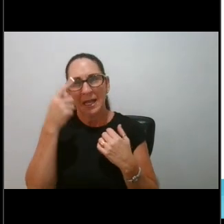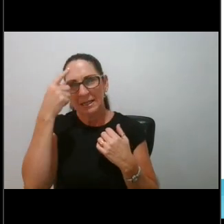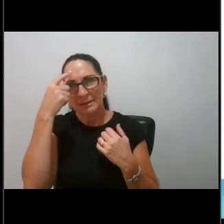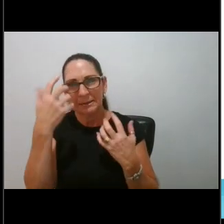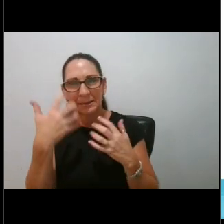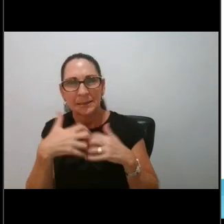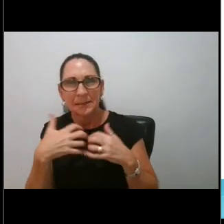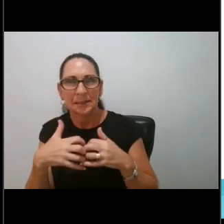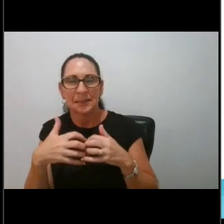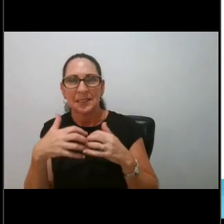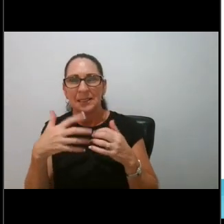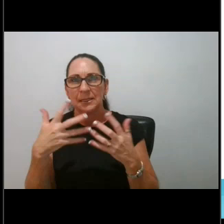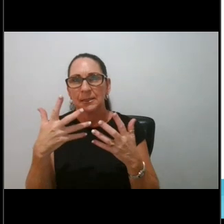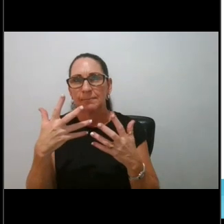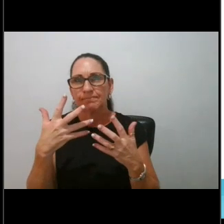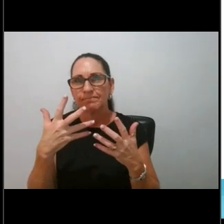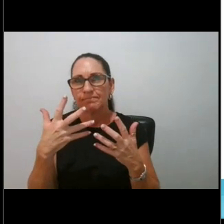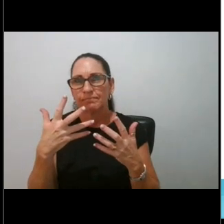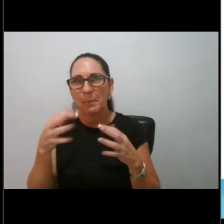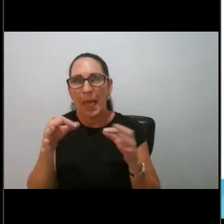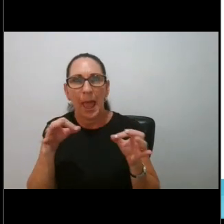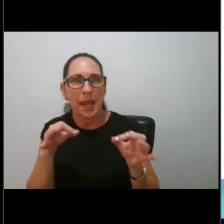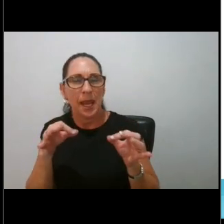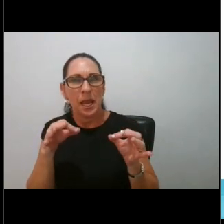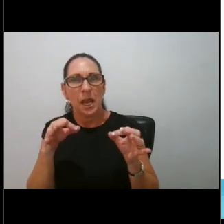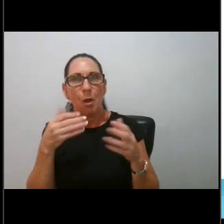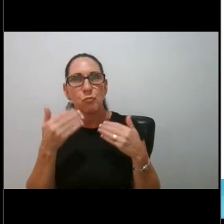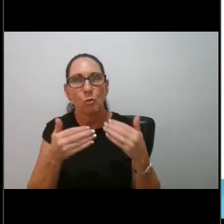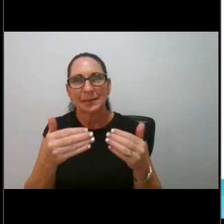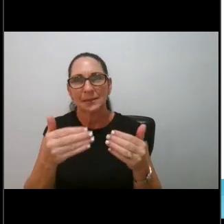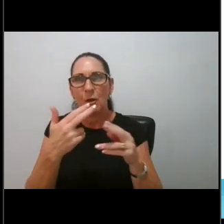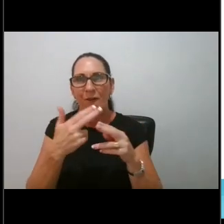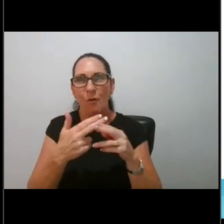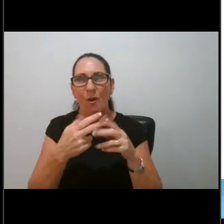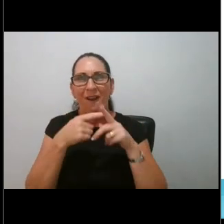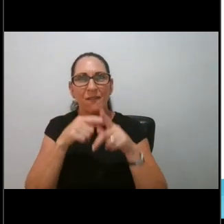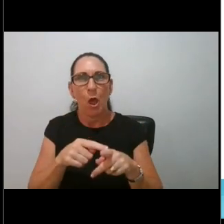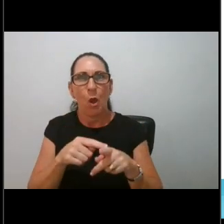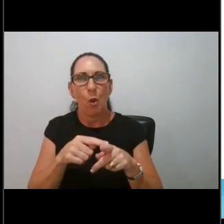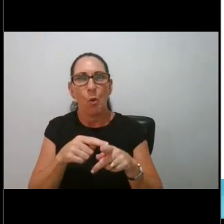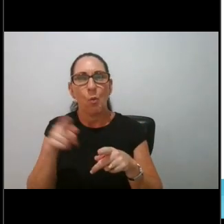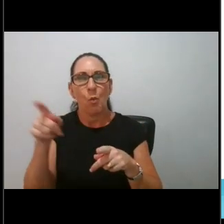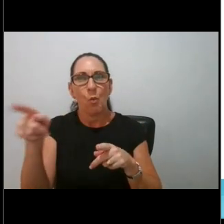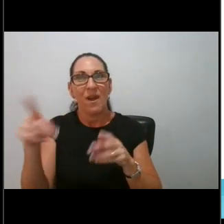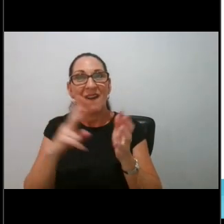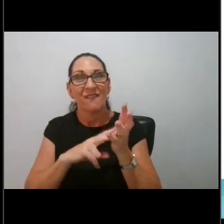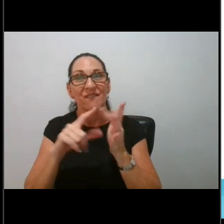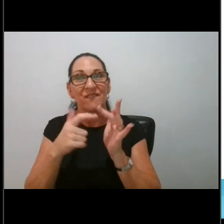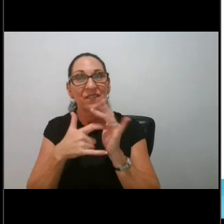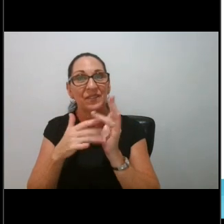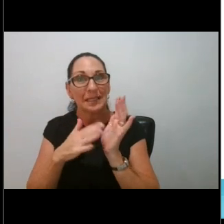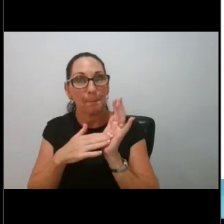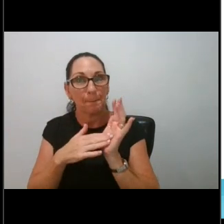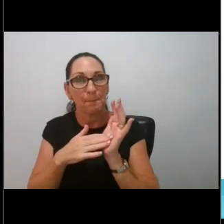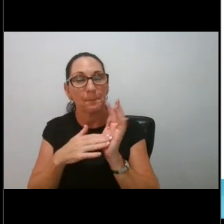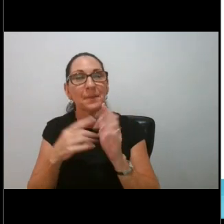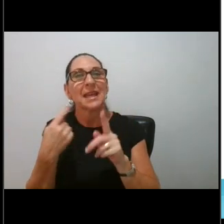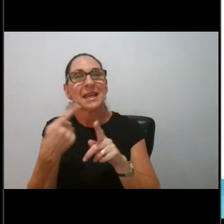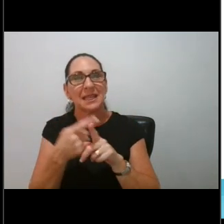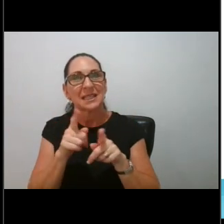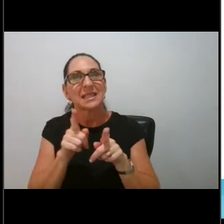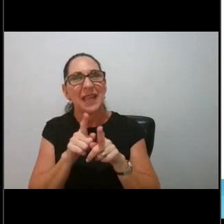that meets the specific needs of the complainant as well as the